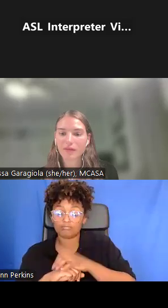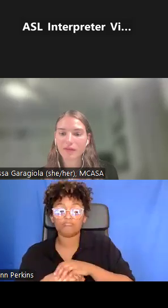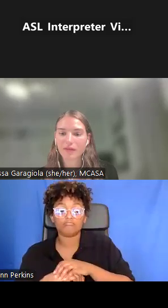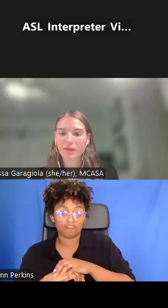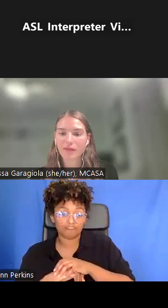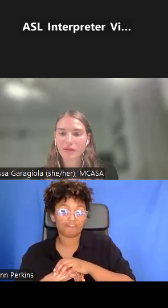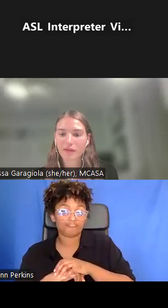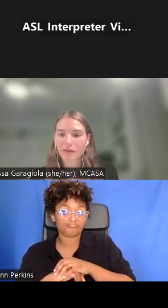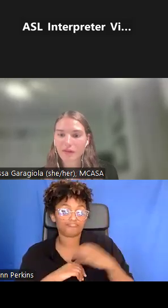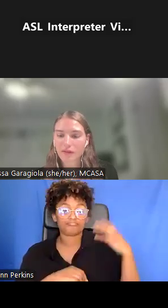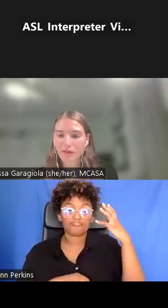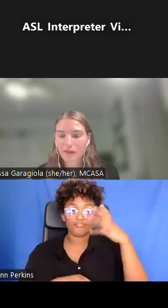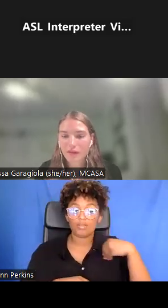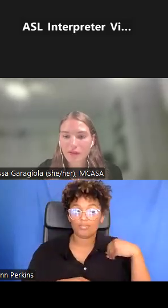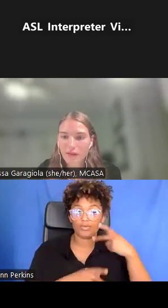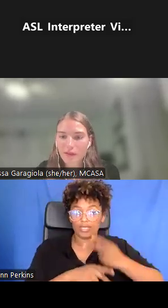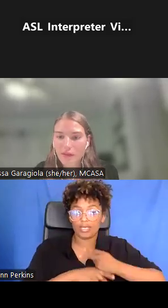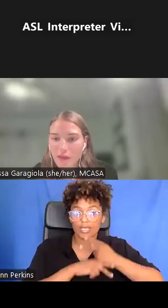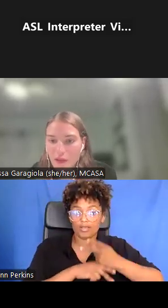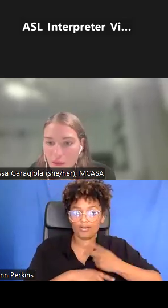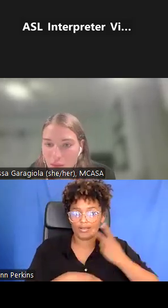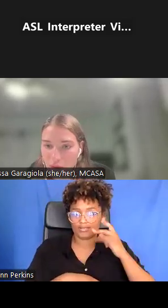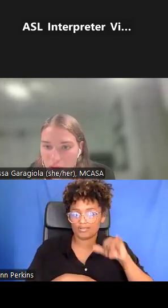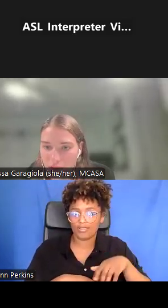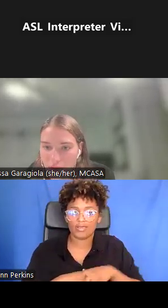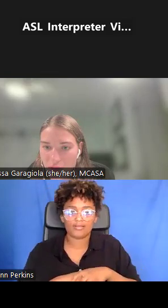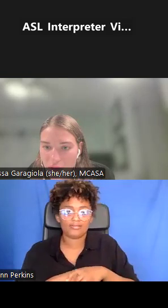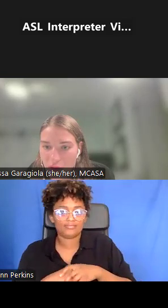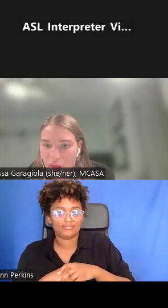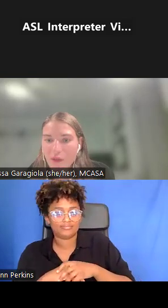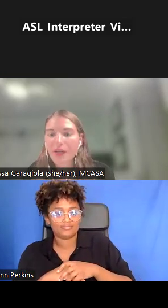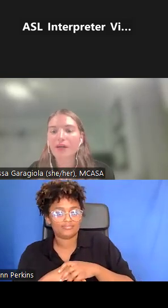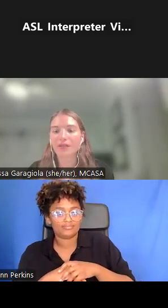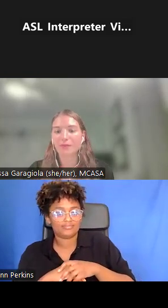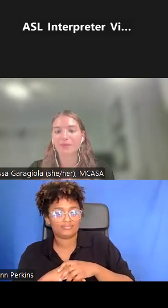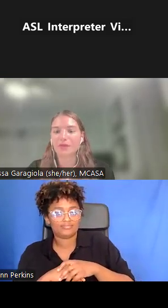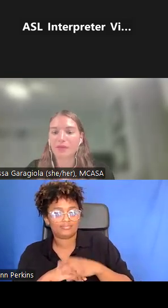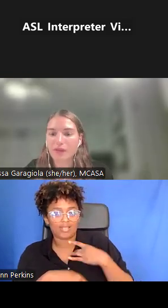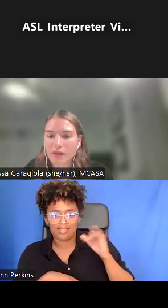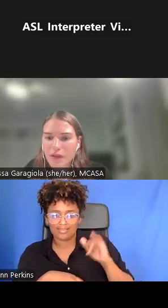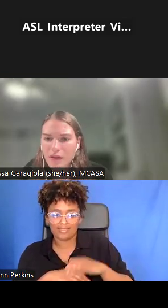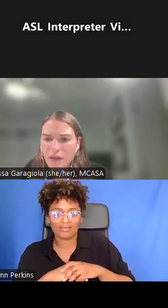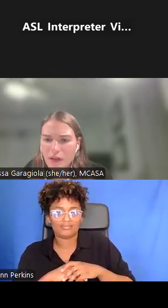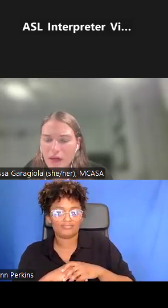Beauty care. Nice one, Sarah. Sorry, that was at the very top. I thought you might have missed it, Alyssa, but I like that. Oh yeah. Yep.